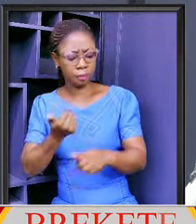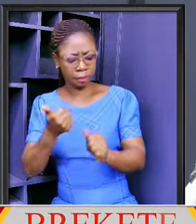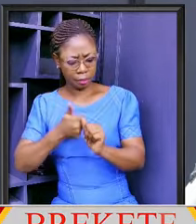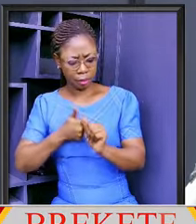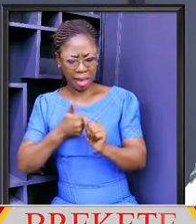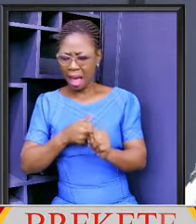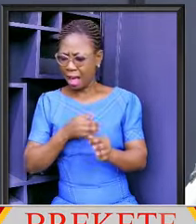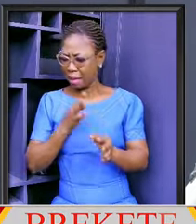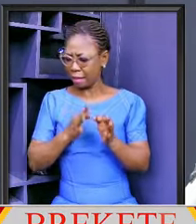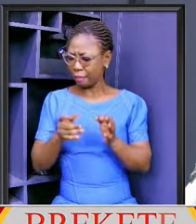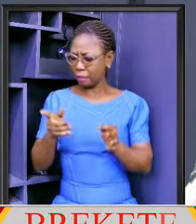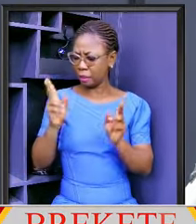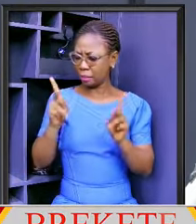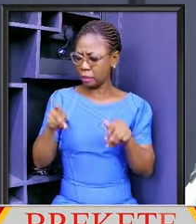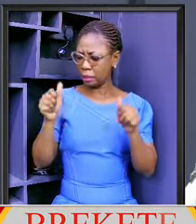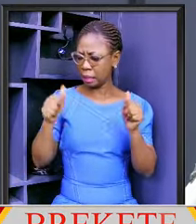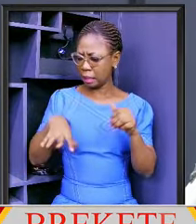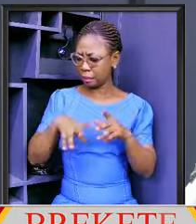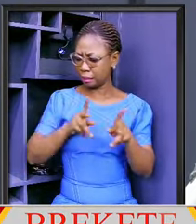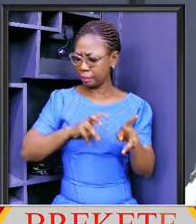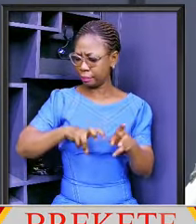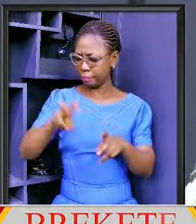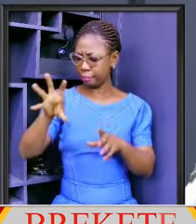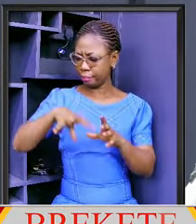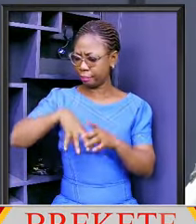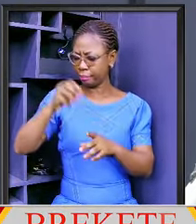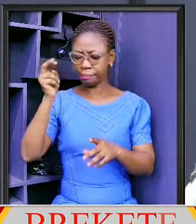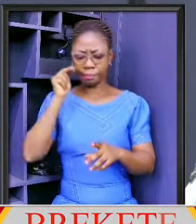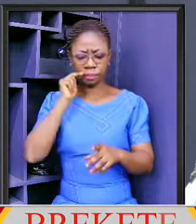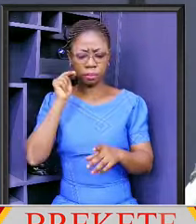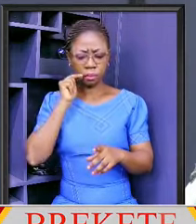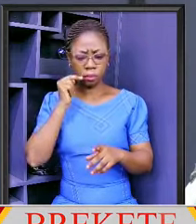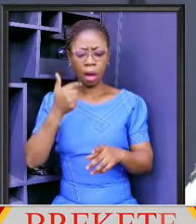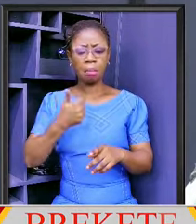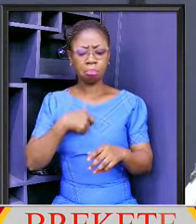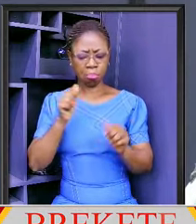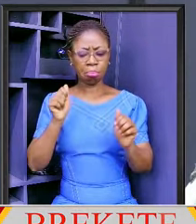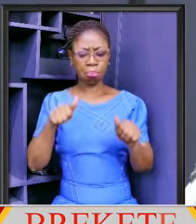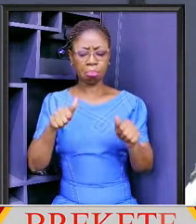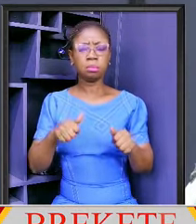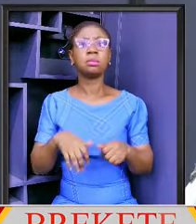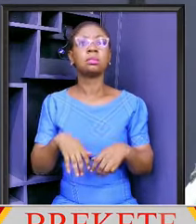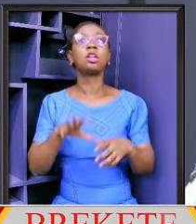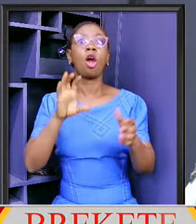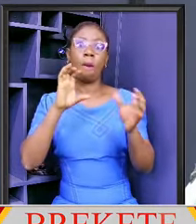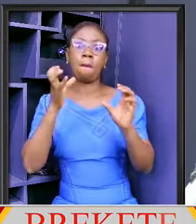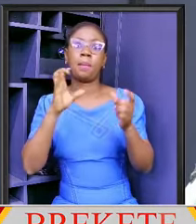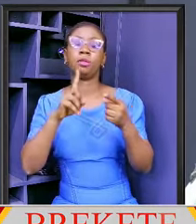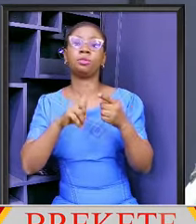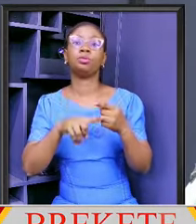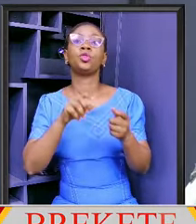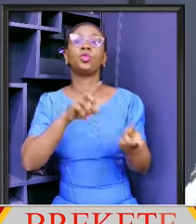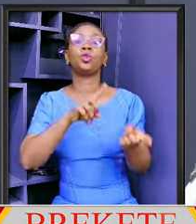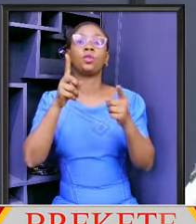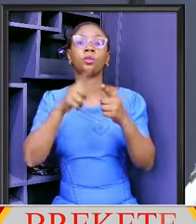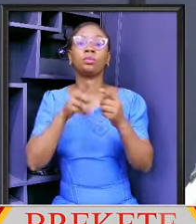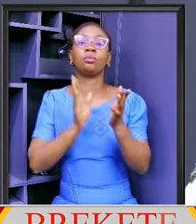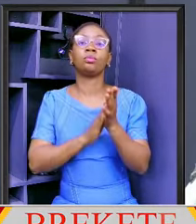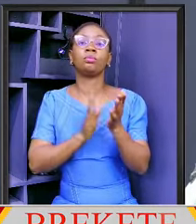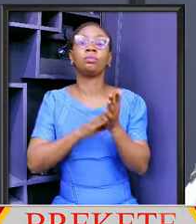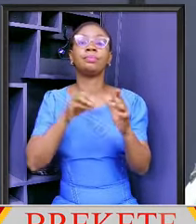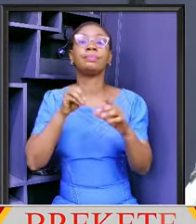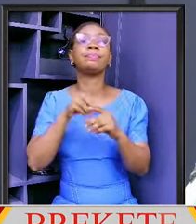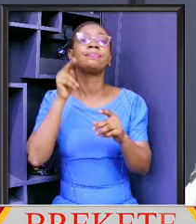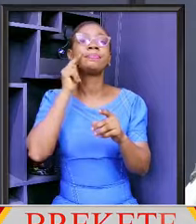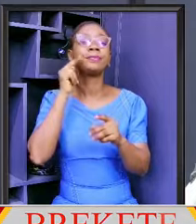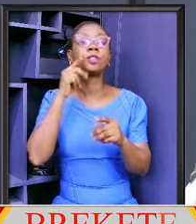person fit go abroad. I don't know what I want to understand. Yes, sir. It be like going to school for Nigeria. Some people are forcing their